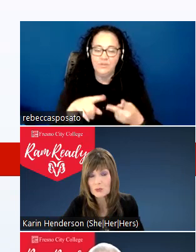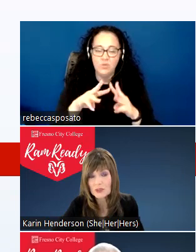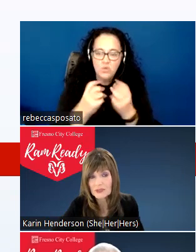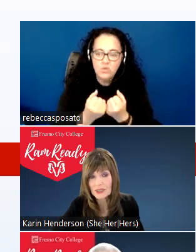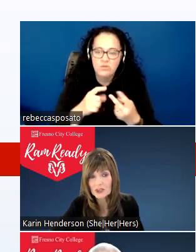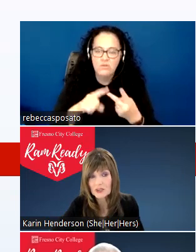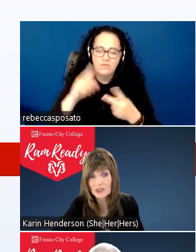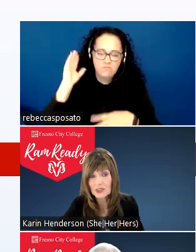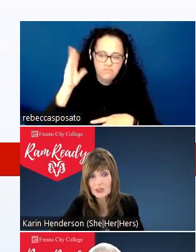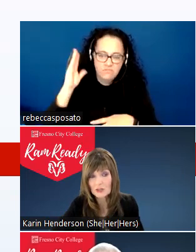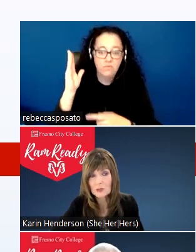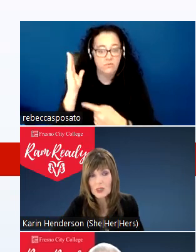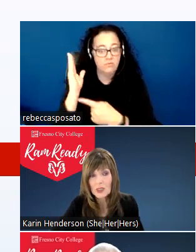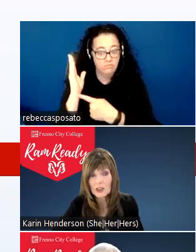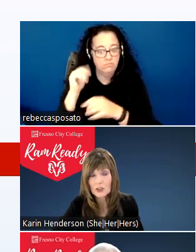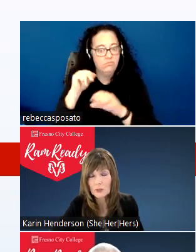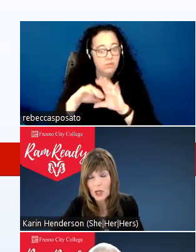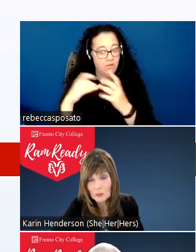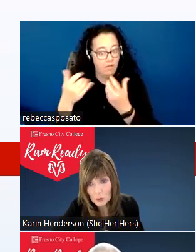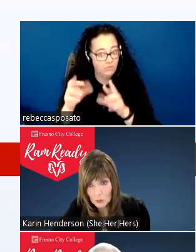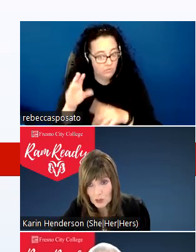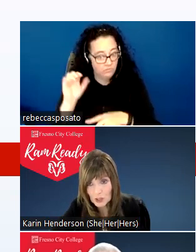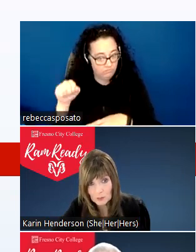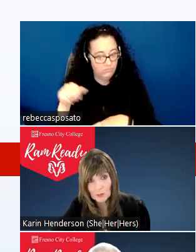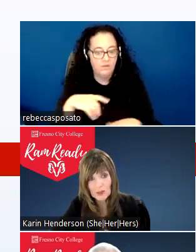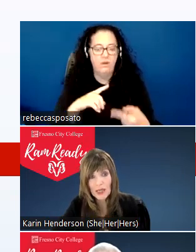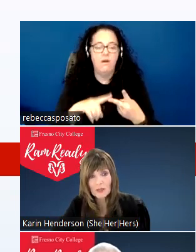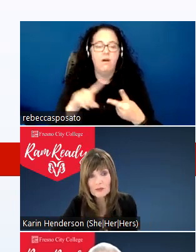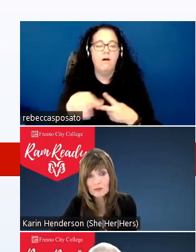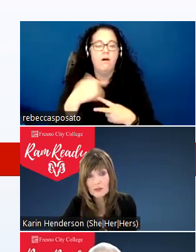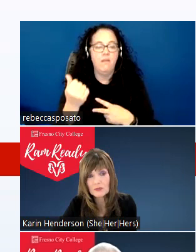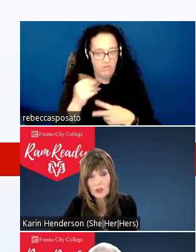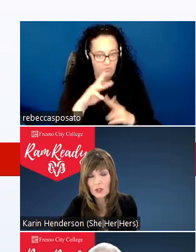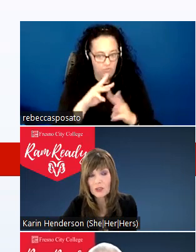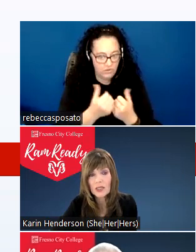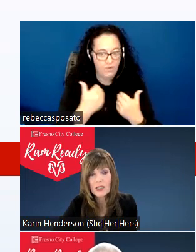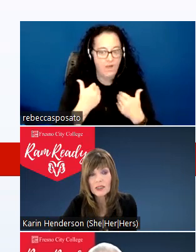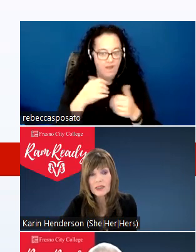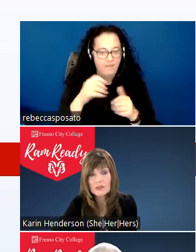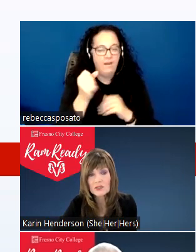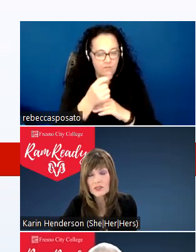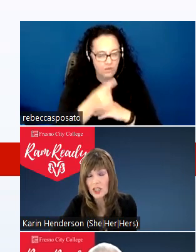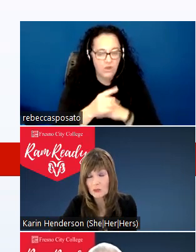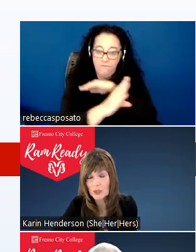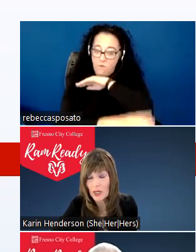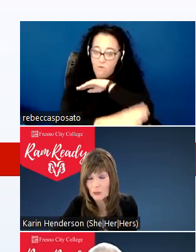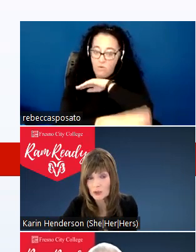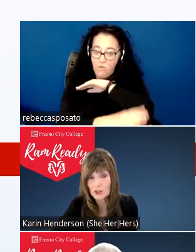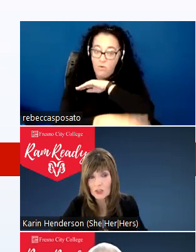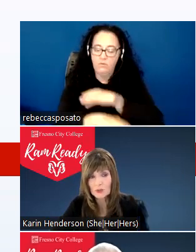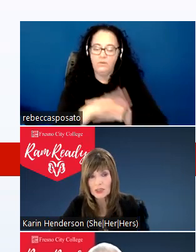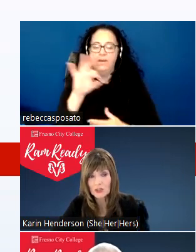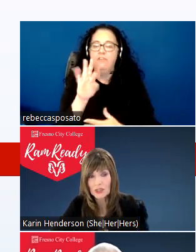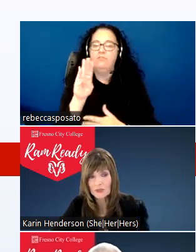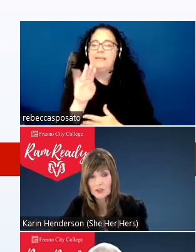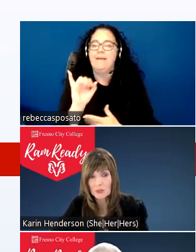presentations. We do presentations in the classroom. Another popular workshop that we have every fall is the FBI